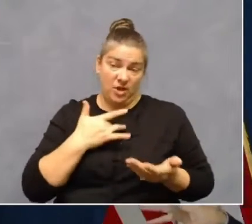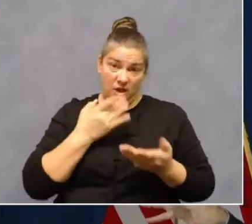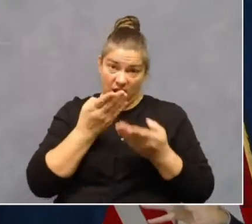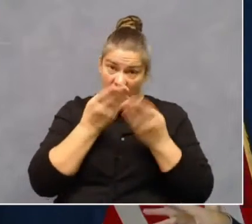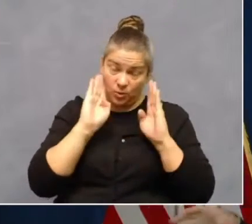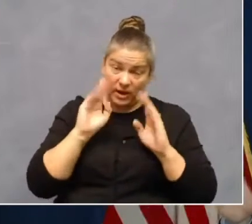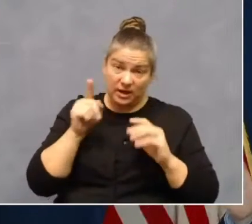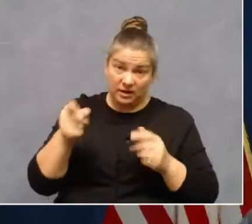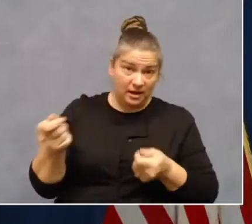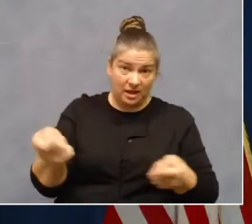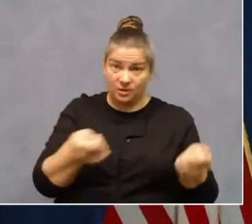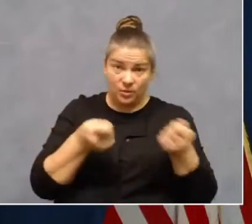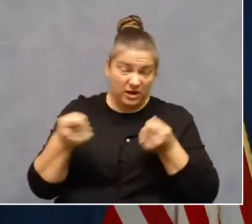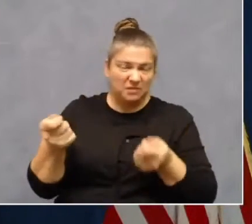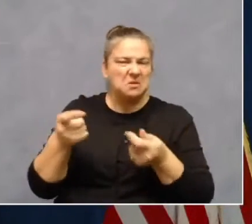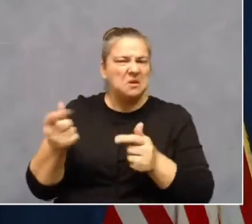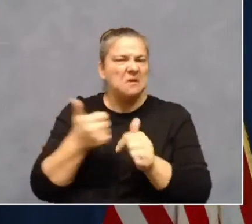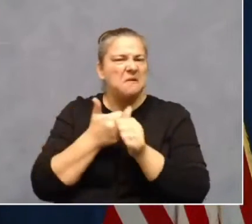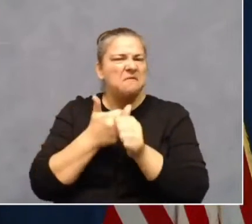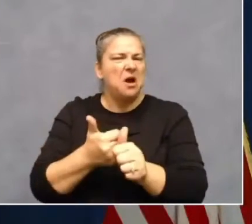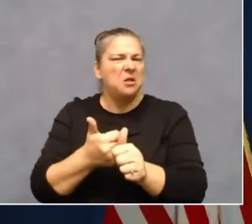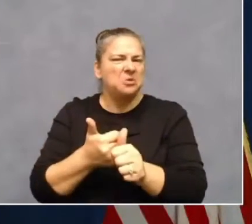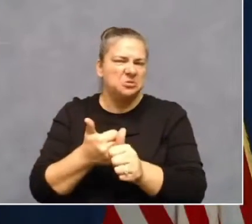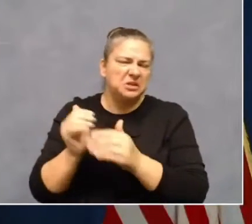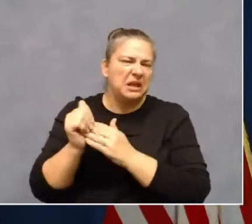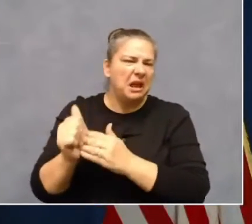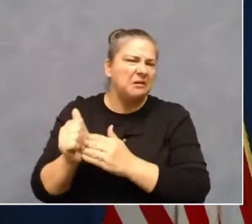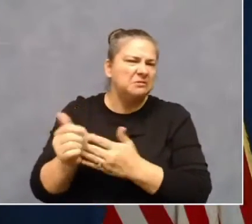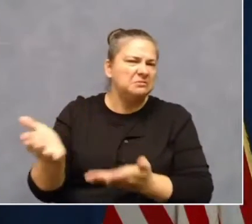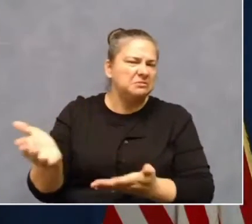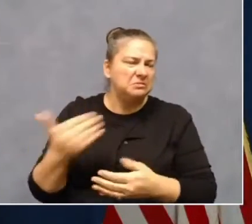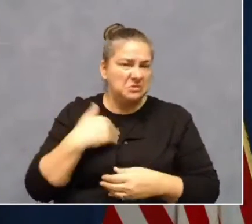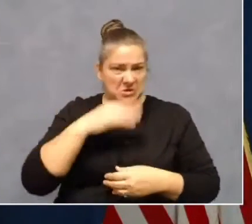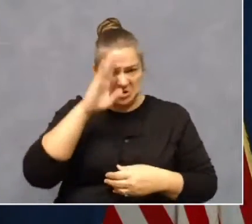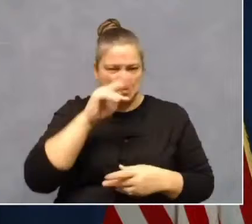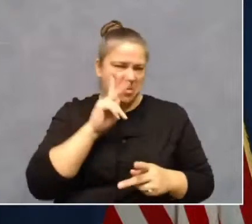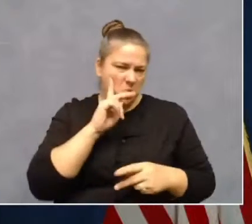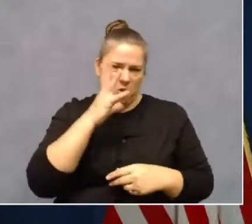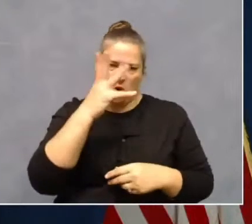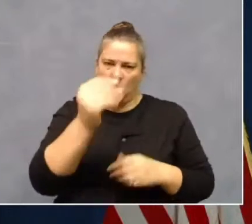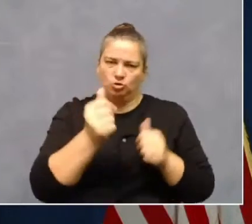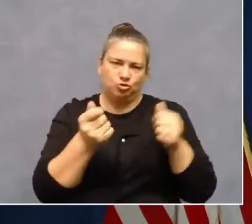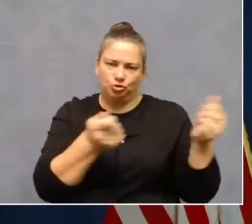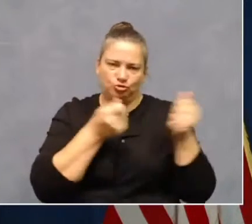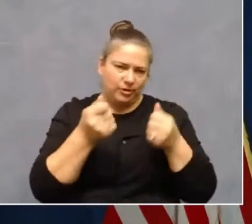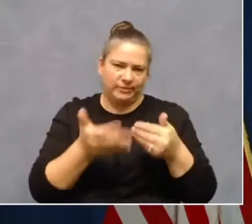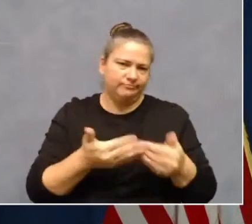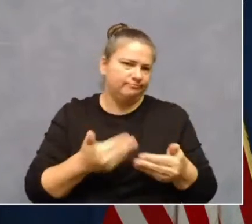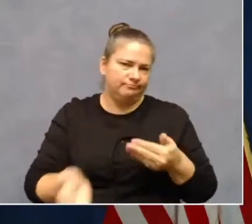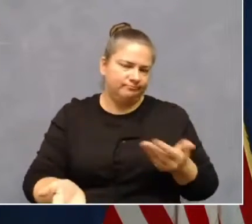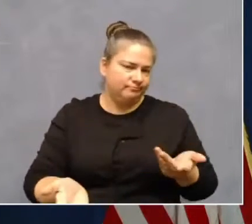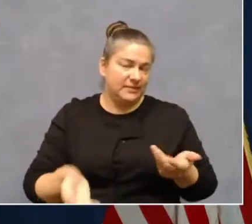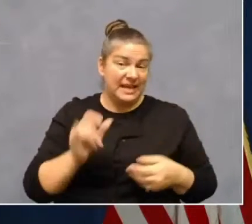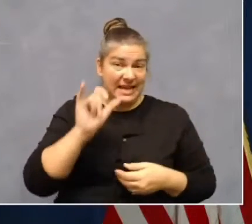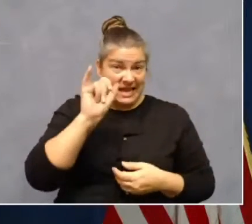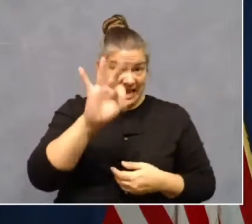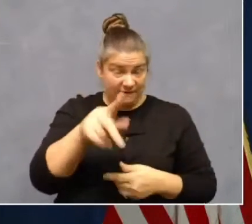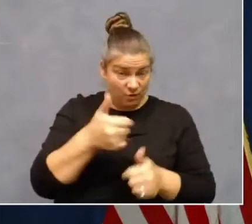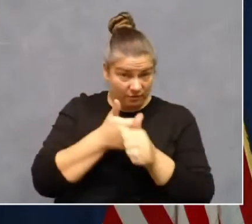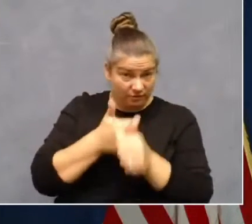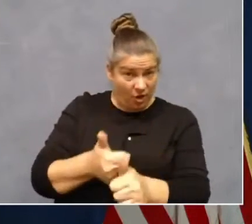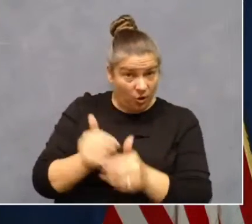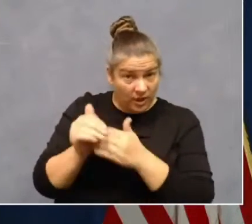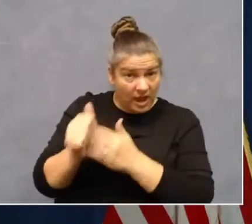asking people to do. And we also know people are going to go trick-or-treating with their kids. If you follow that guidance really